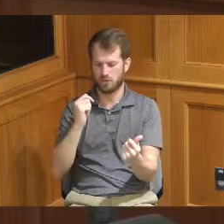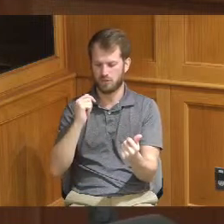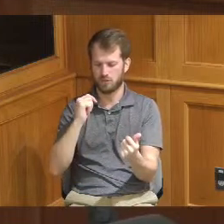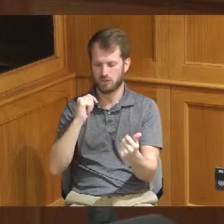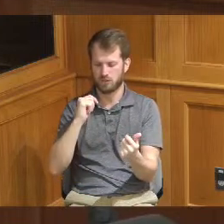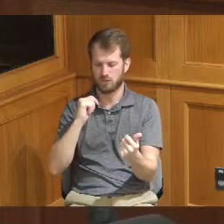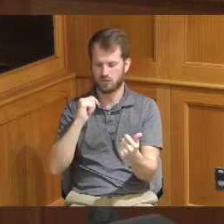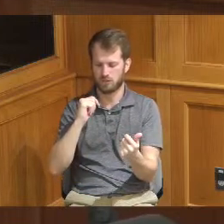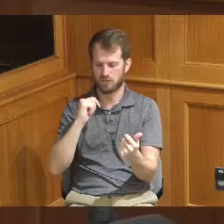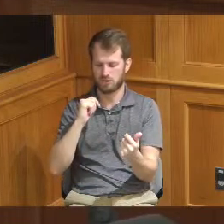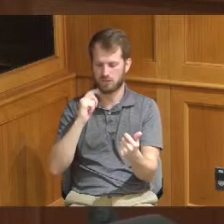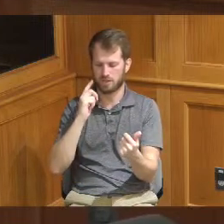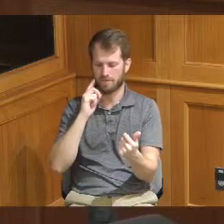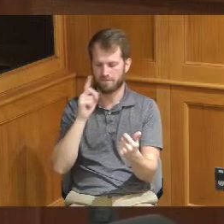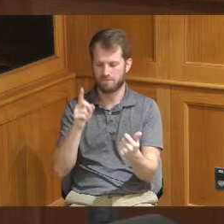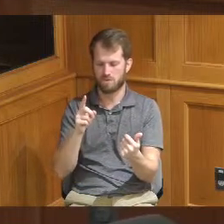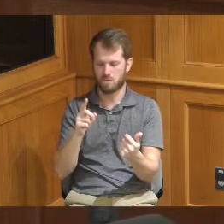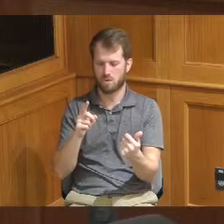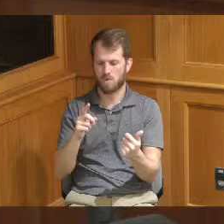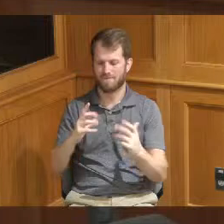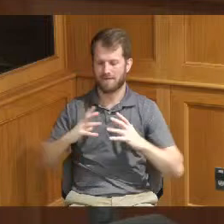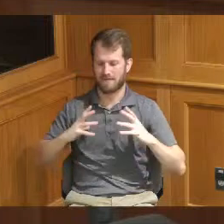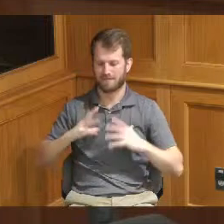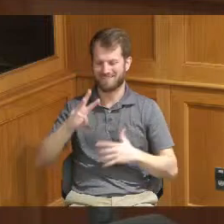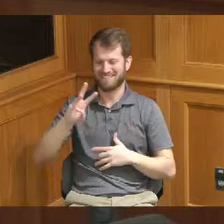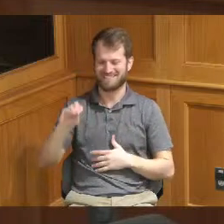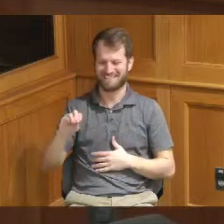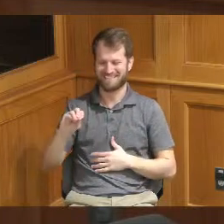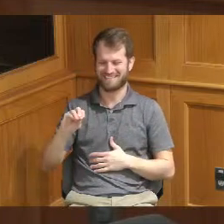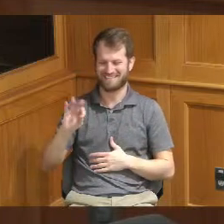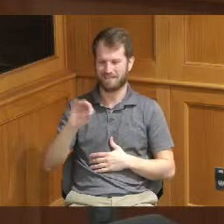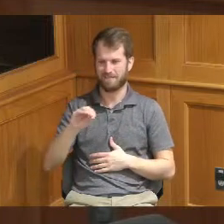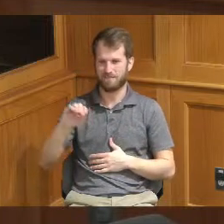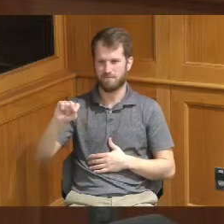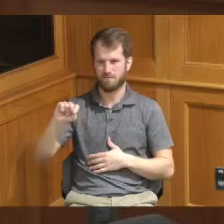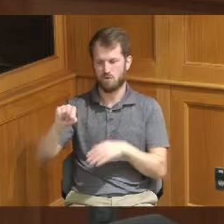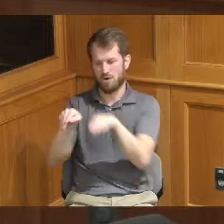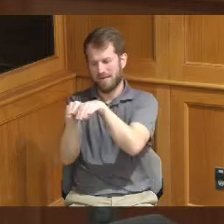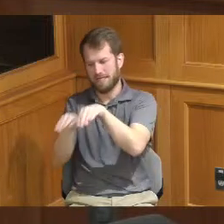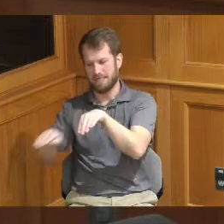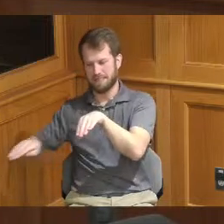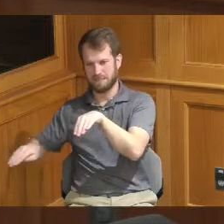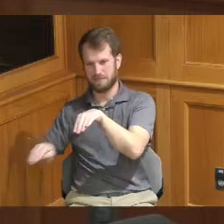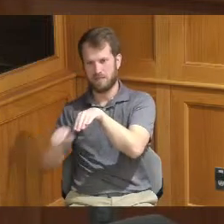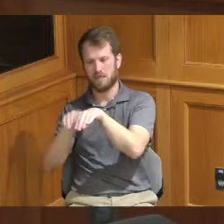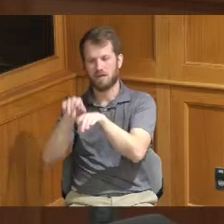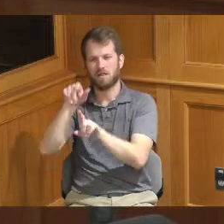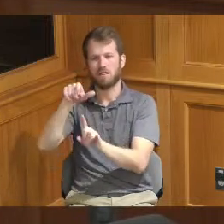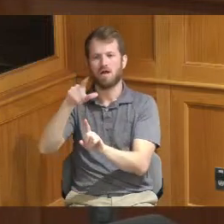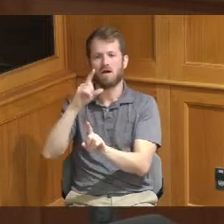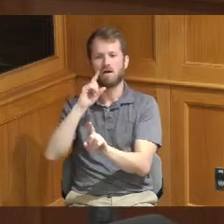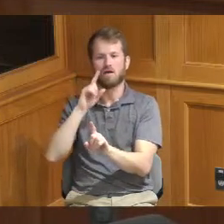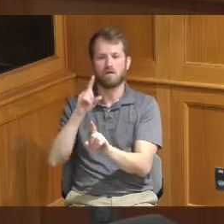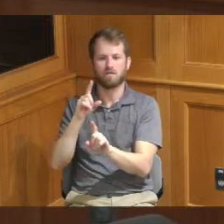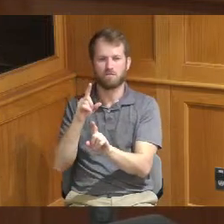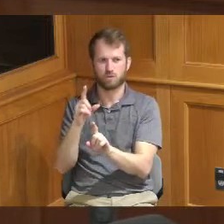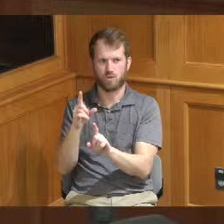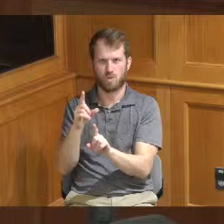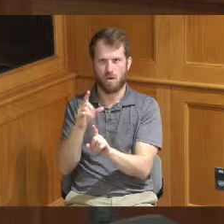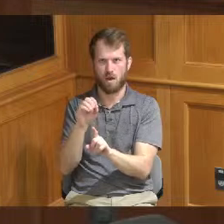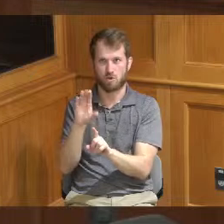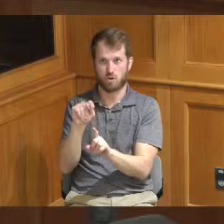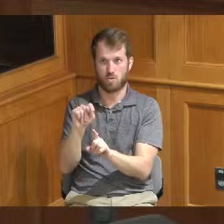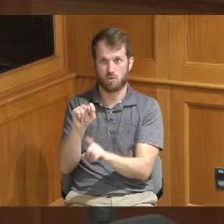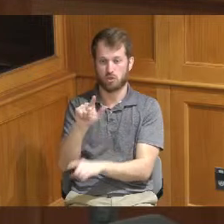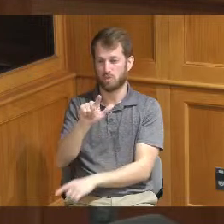regarding vacation of a 60-foot easement on Old Hillside Road. This was brought before the board on October